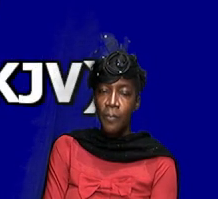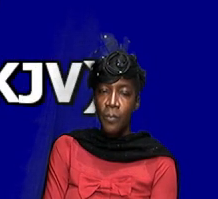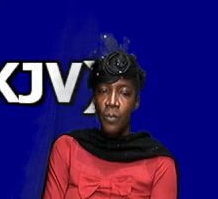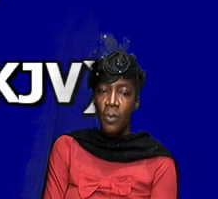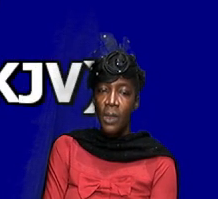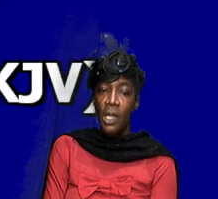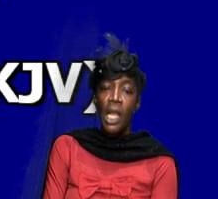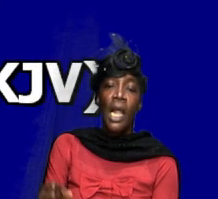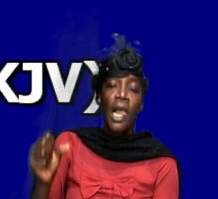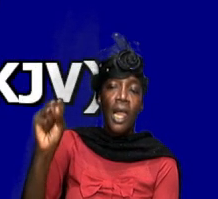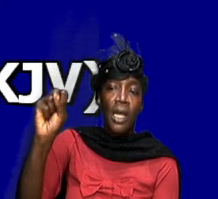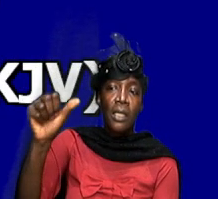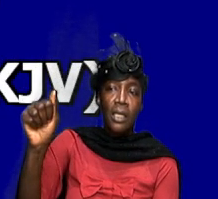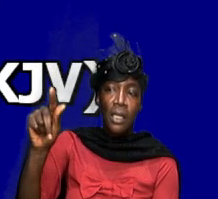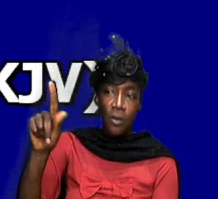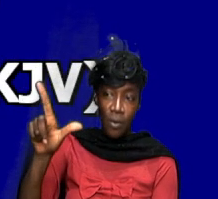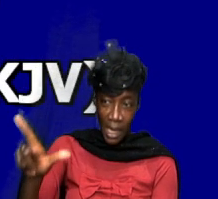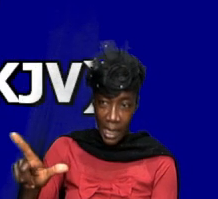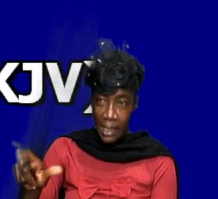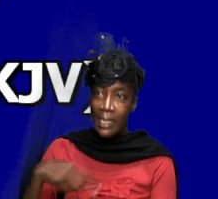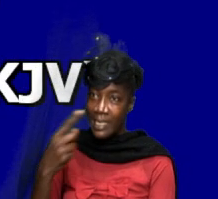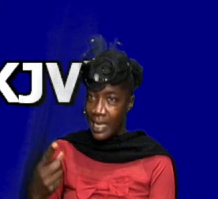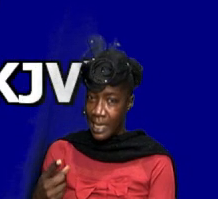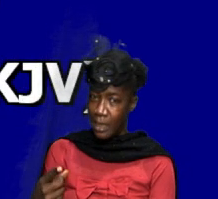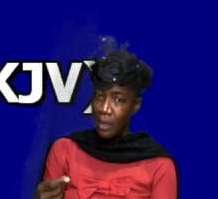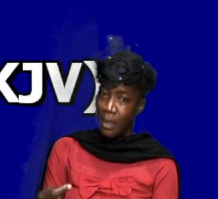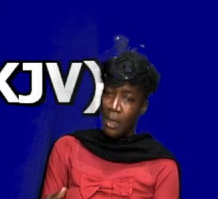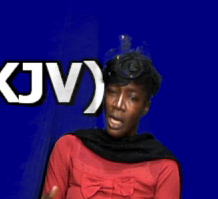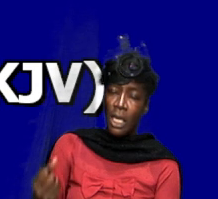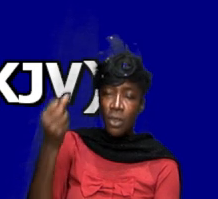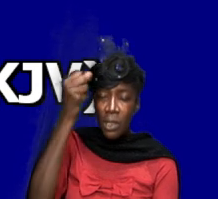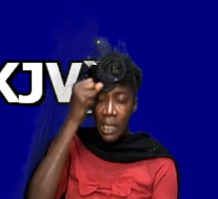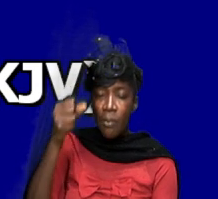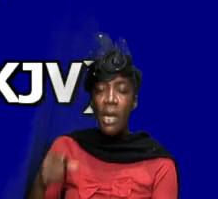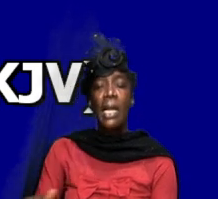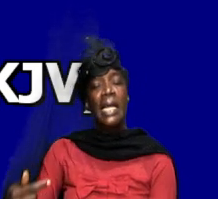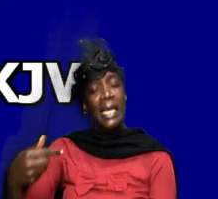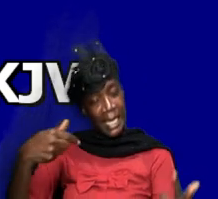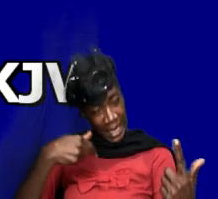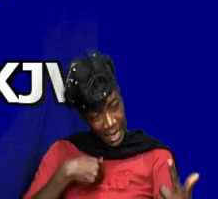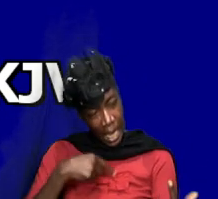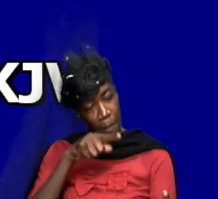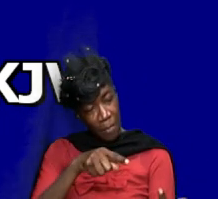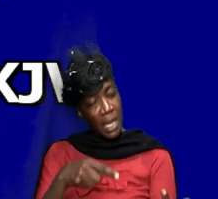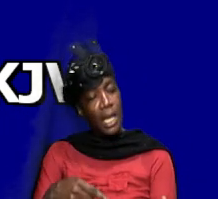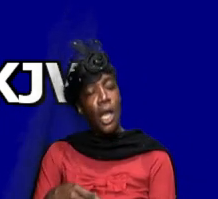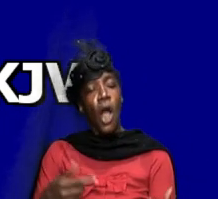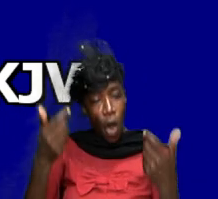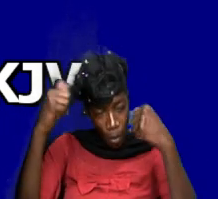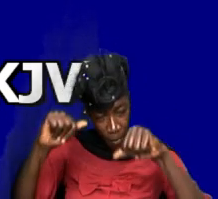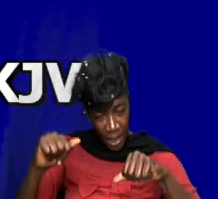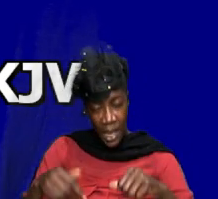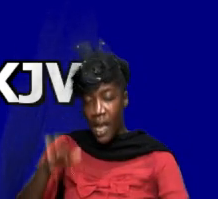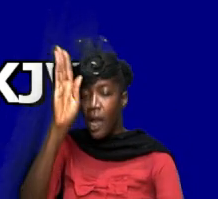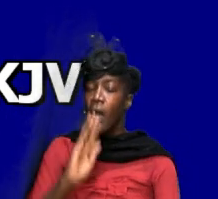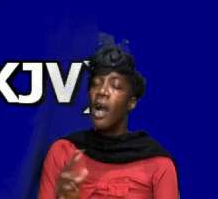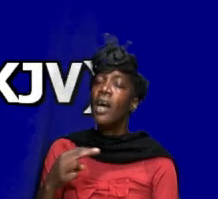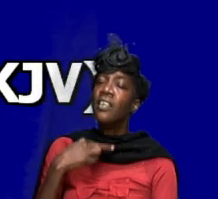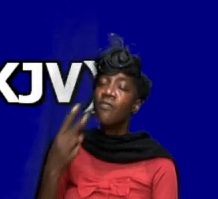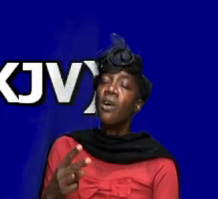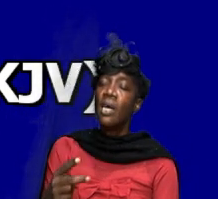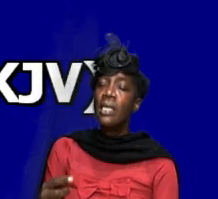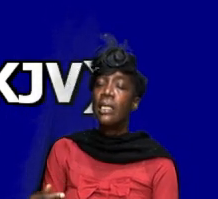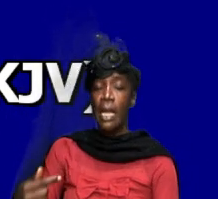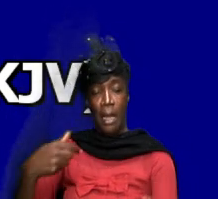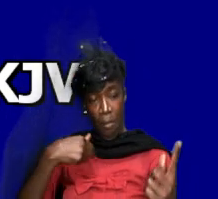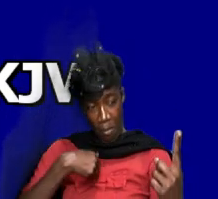And Saul said unto Samuel, yea, I have obeyed the voice of the Lord, and have gone